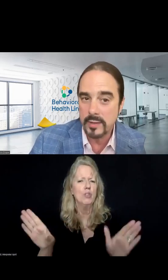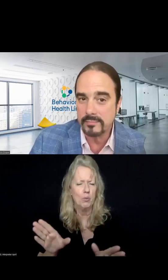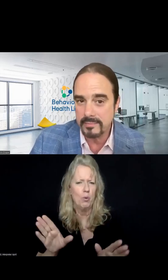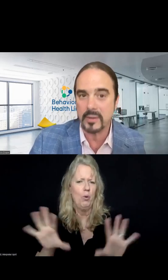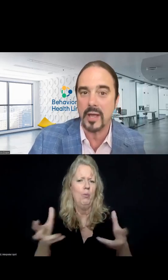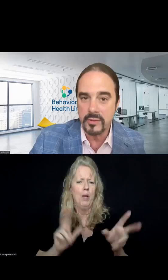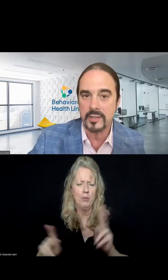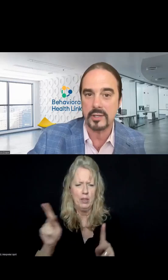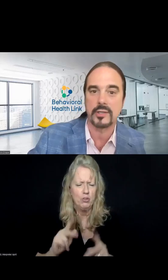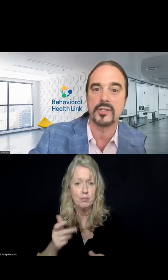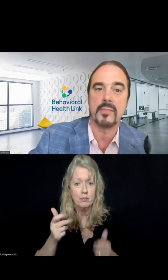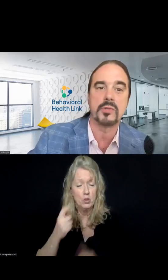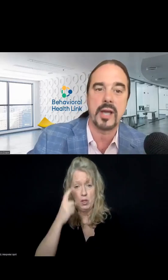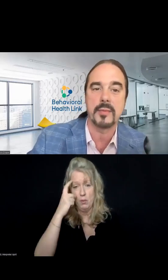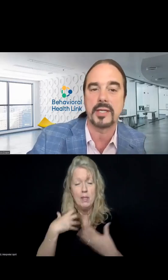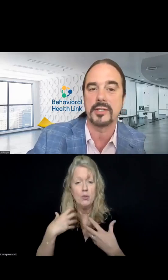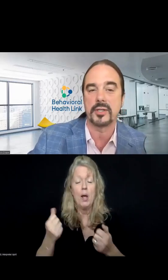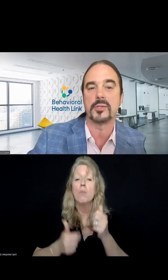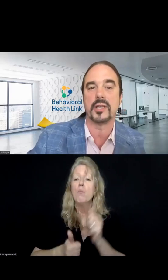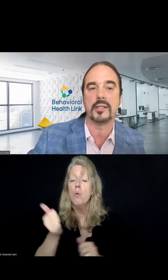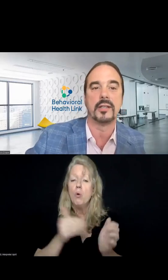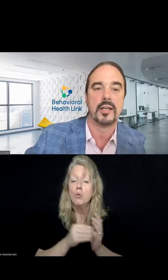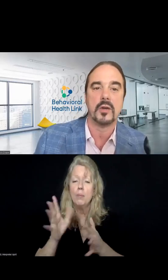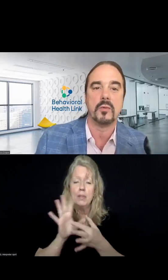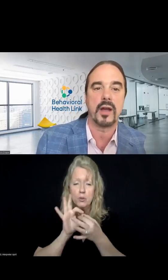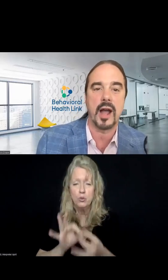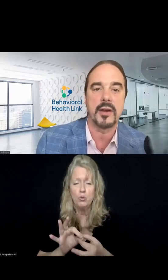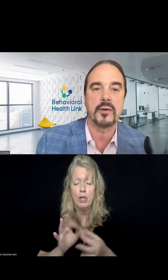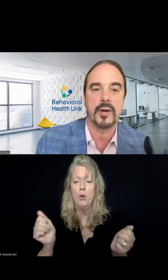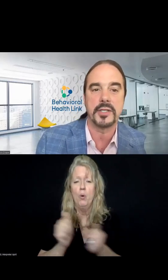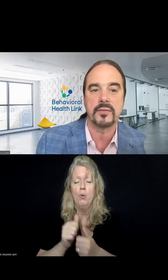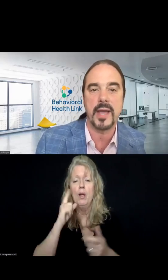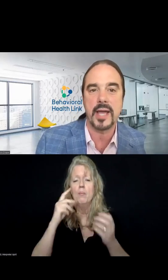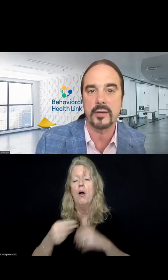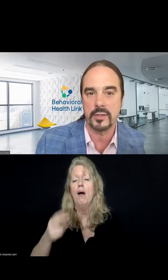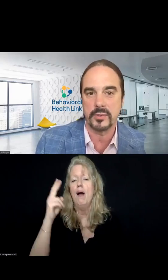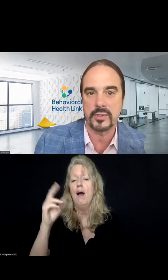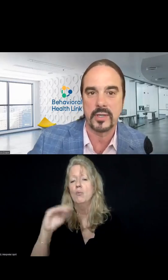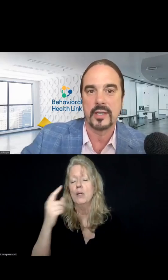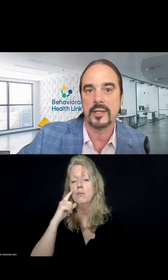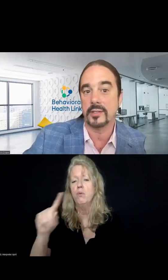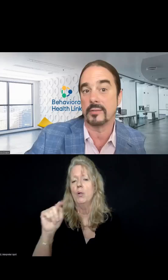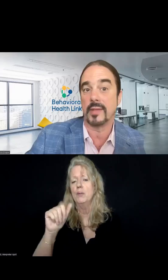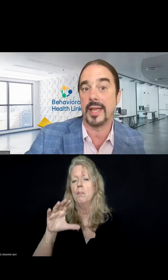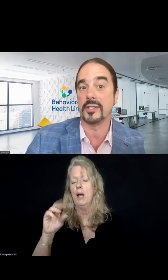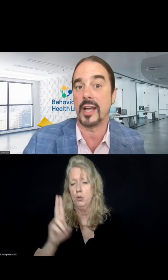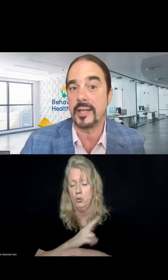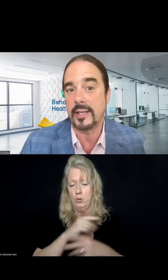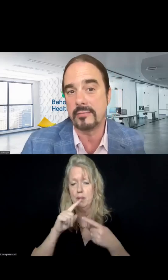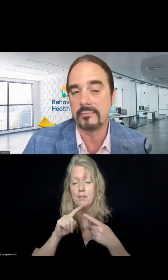So what mental health condition is most commonly associated with higher rates of tobacco use? Is